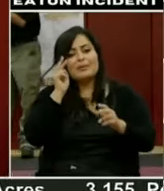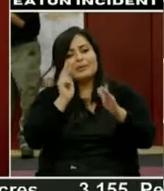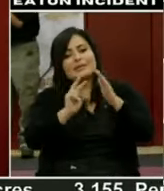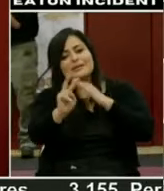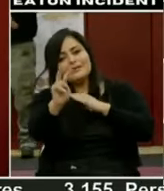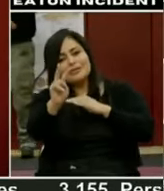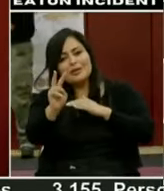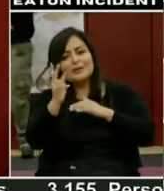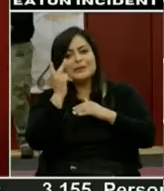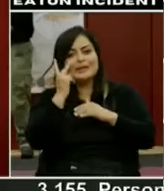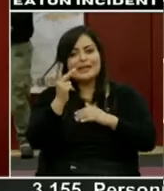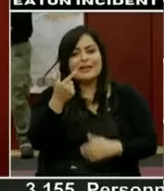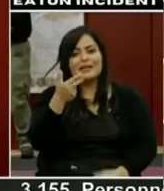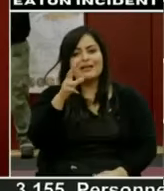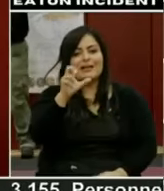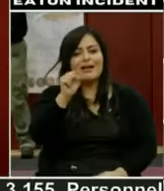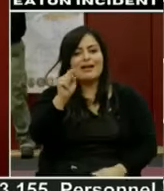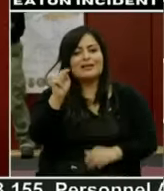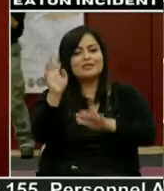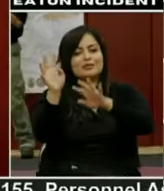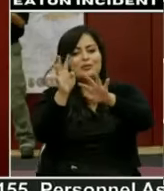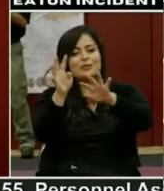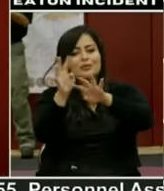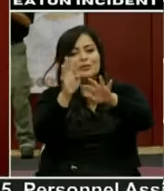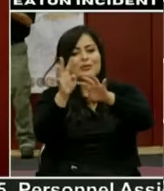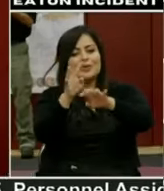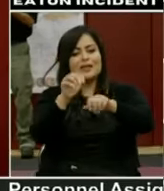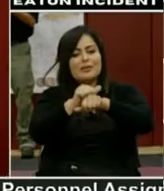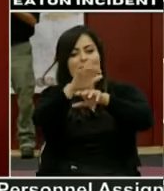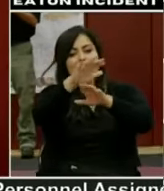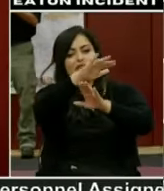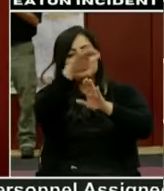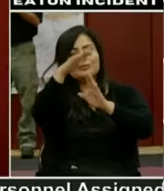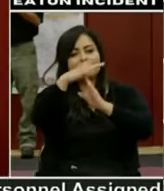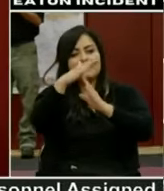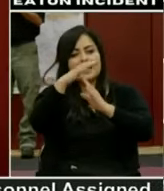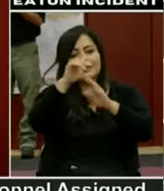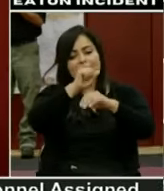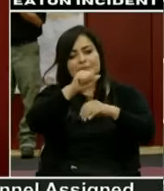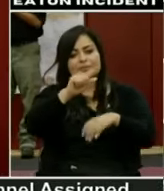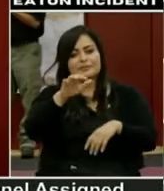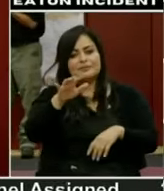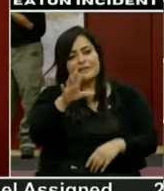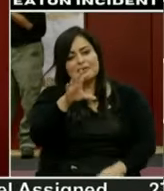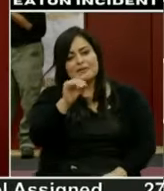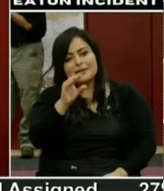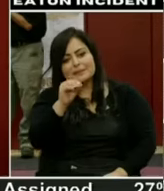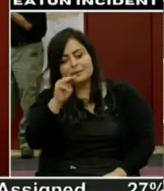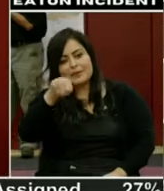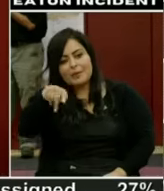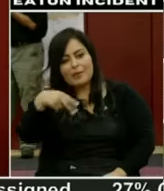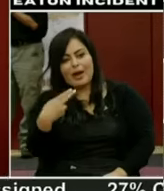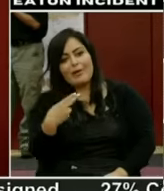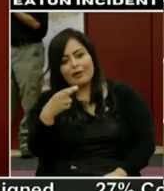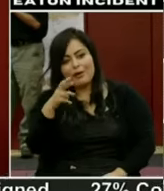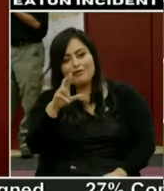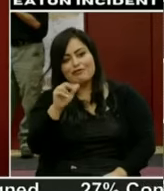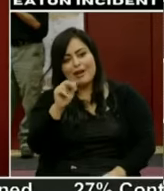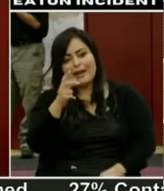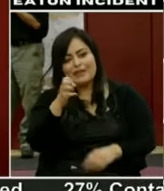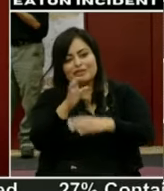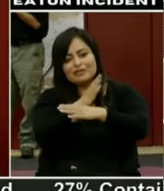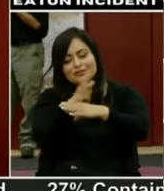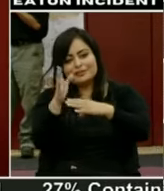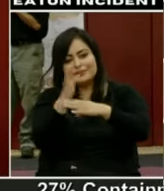see gusts, particularly over the ridge tops, in the 40 to 50 mile an hour range. And that, as I'm